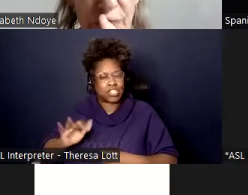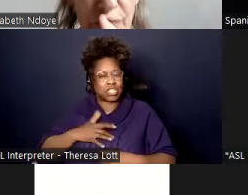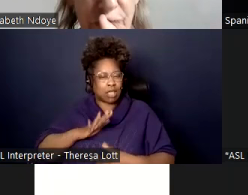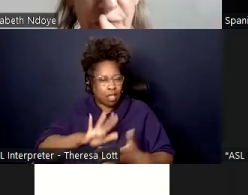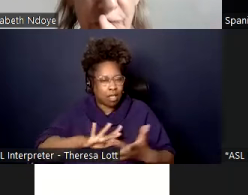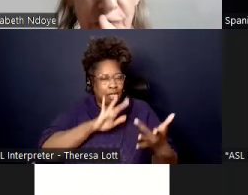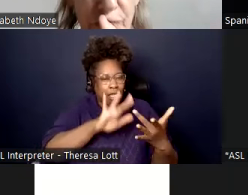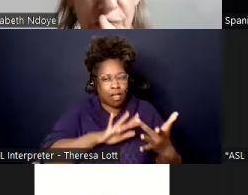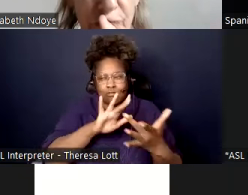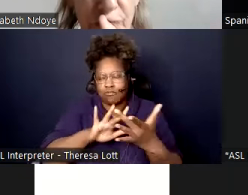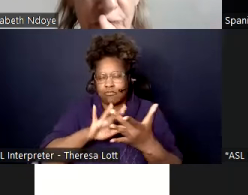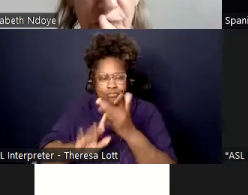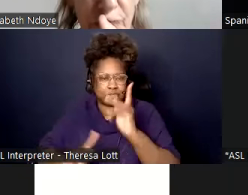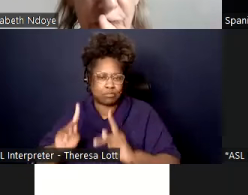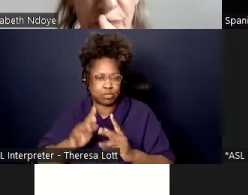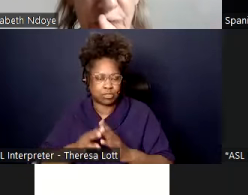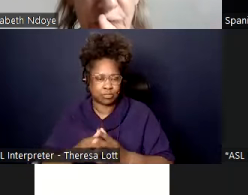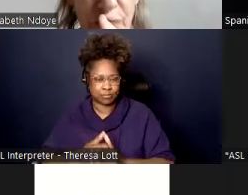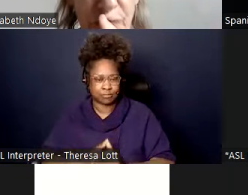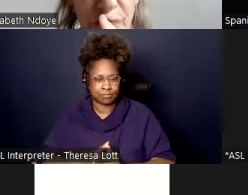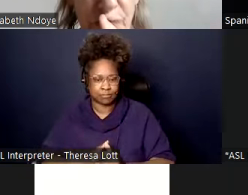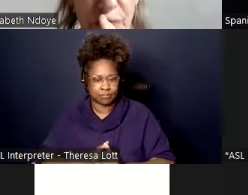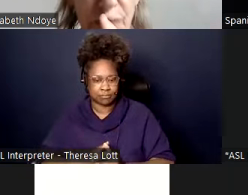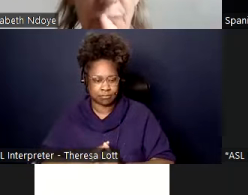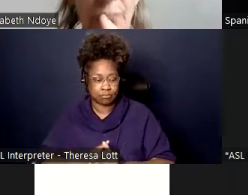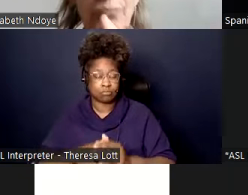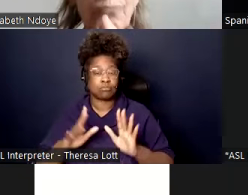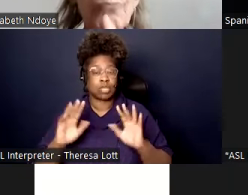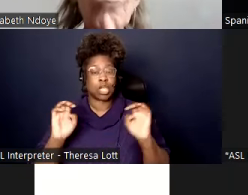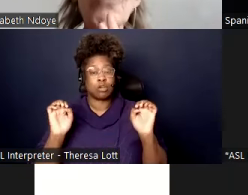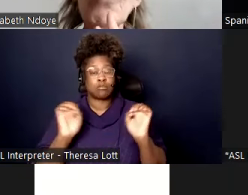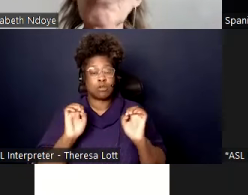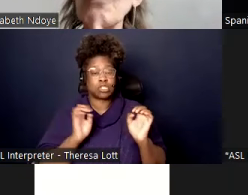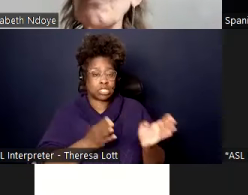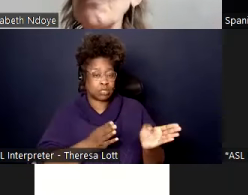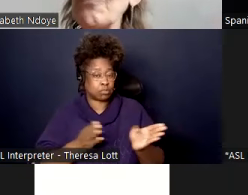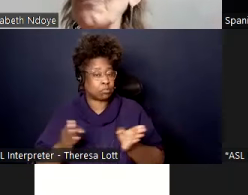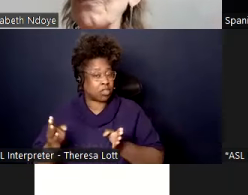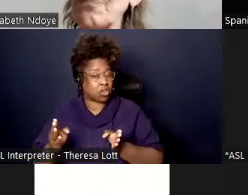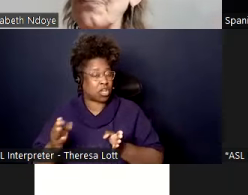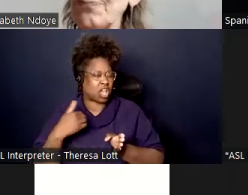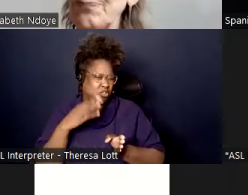just talking about emergency preparedness, which I know is a different sort of group, but